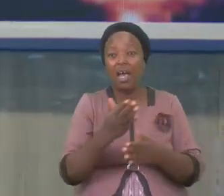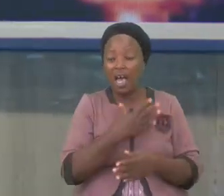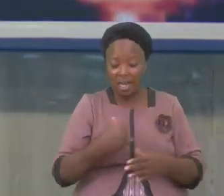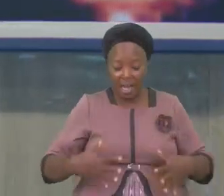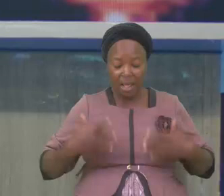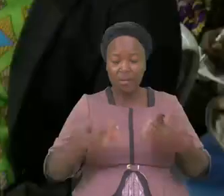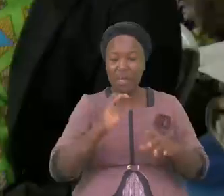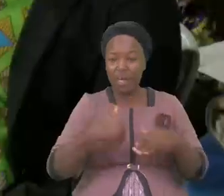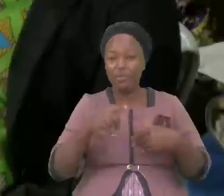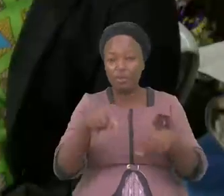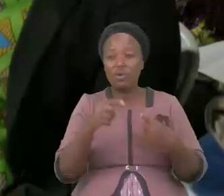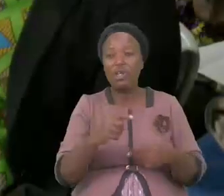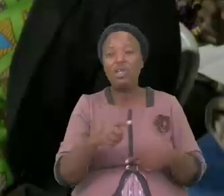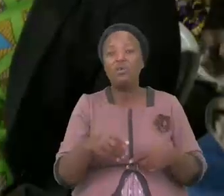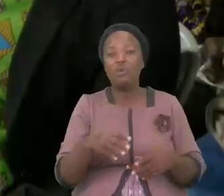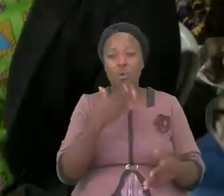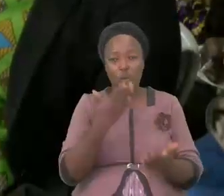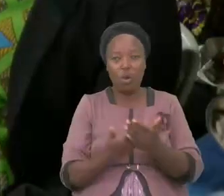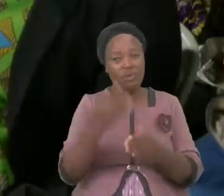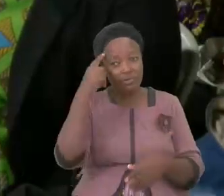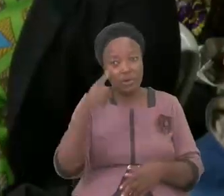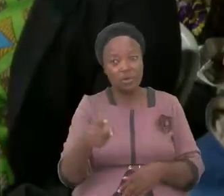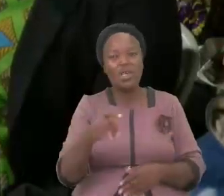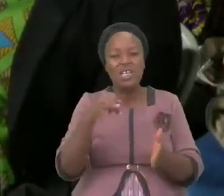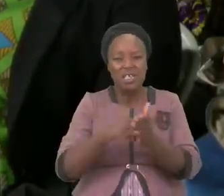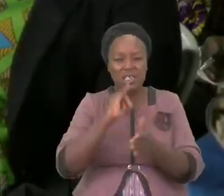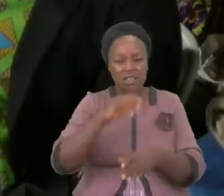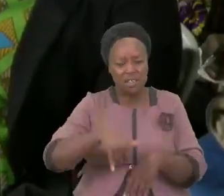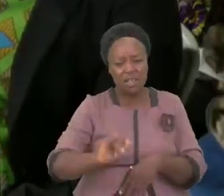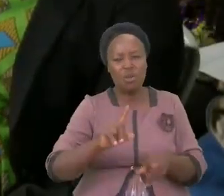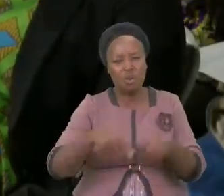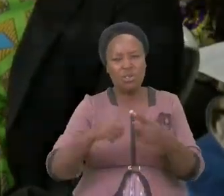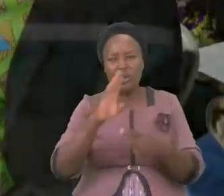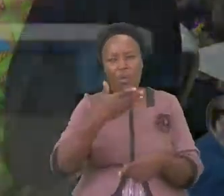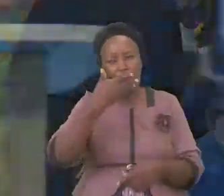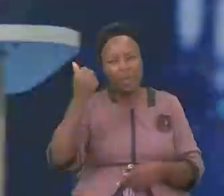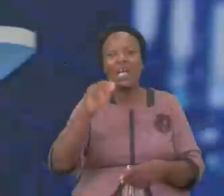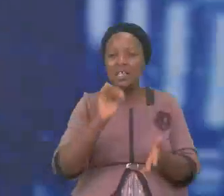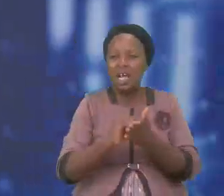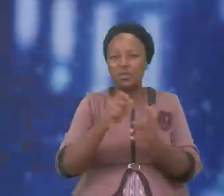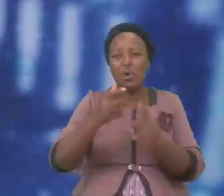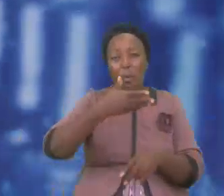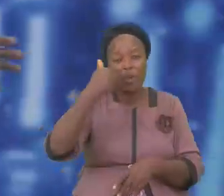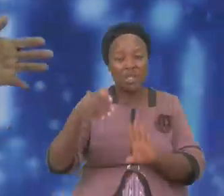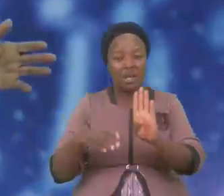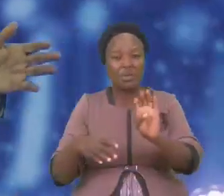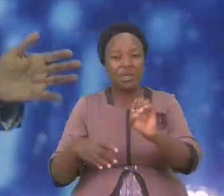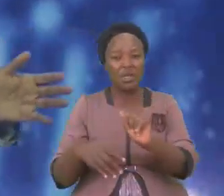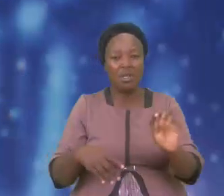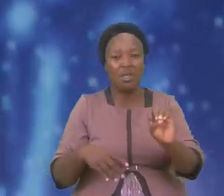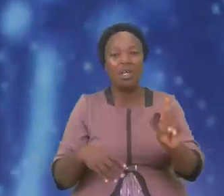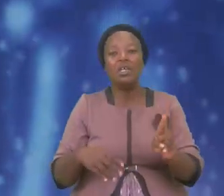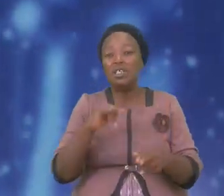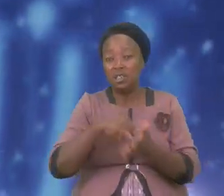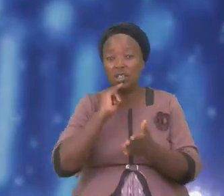to be better. That word better is what I want you to hold on to. And then to take that word to the